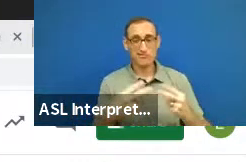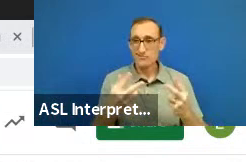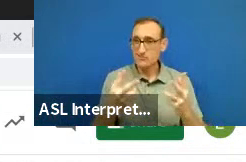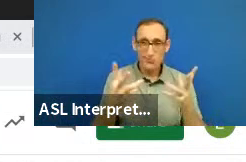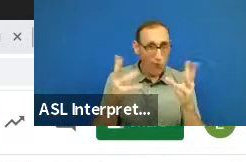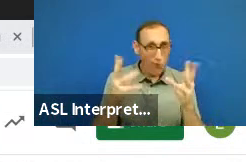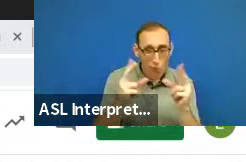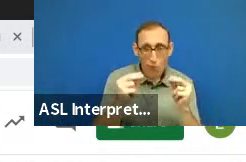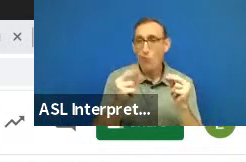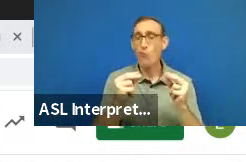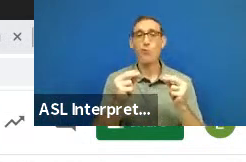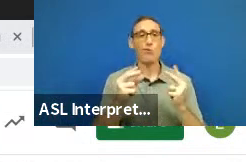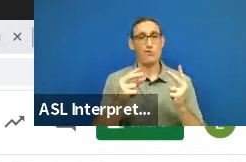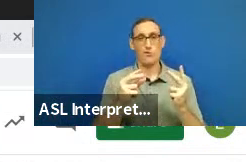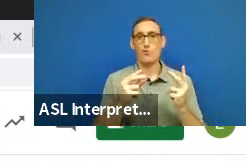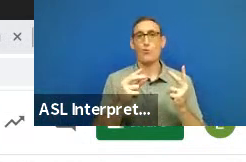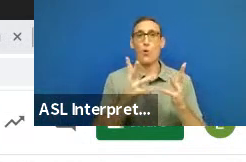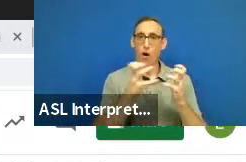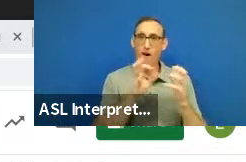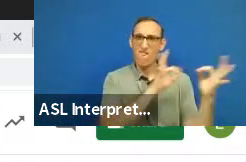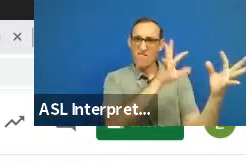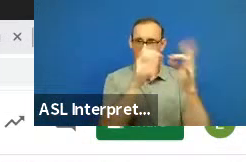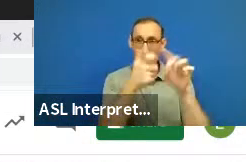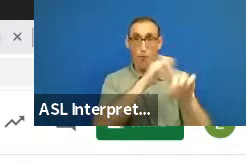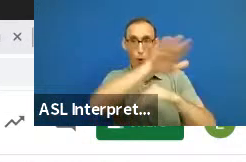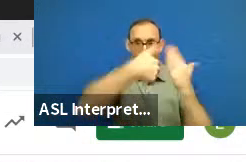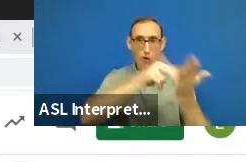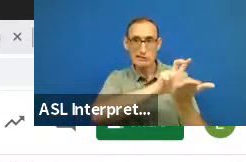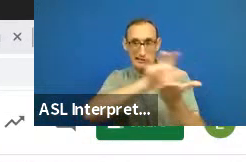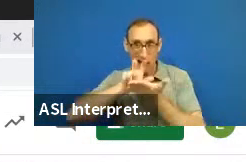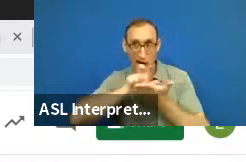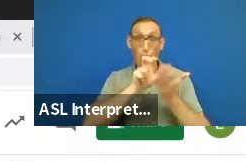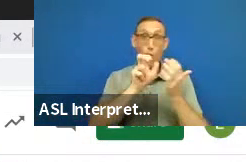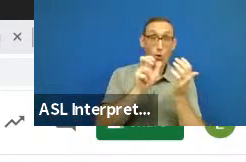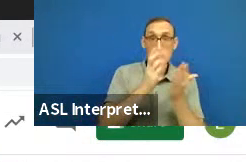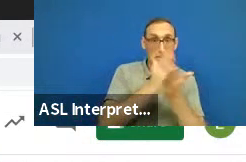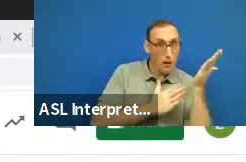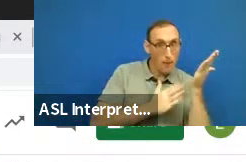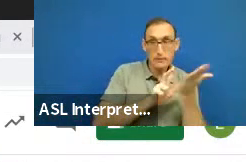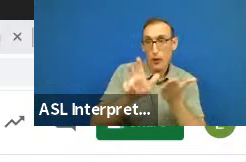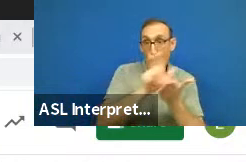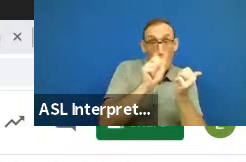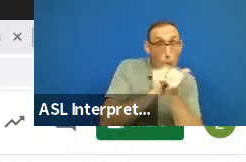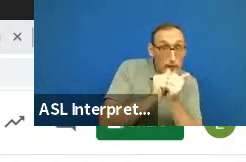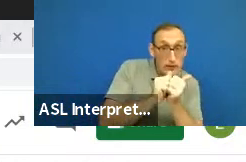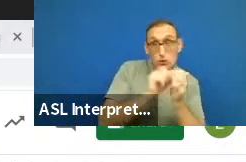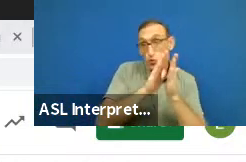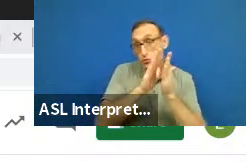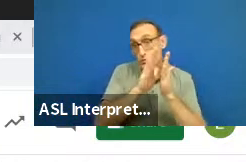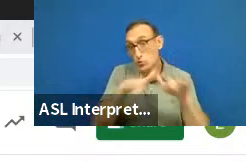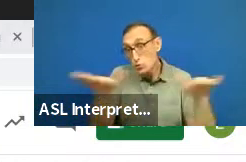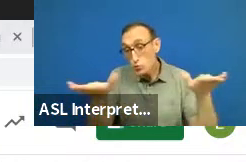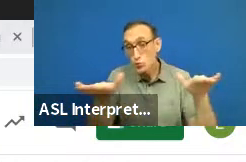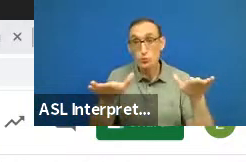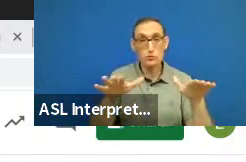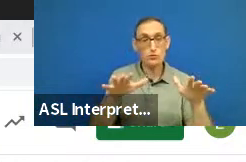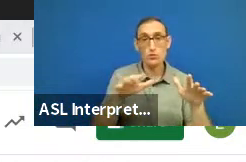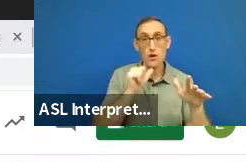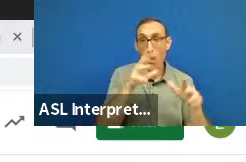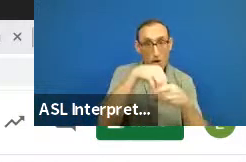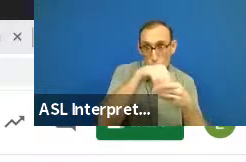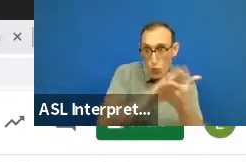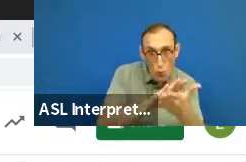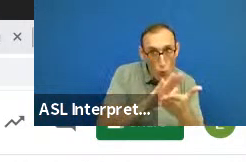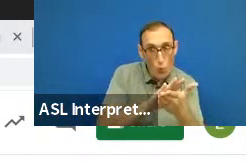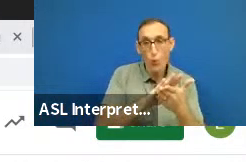feedback from our stakeholders, all of them in the community with kids or kids not in the school, our partners, everybody that has